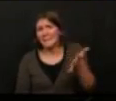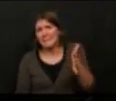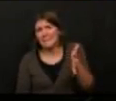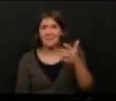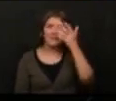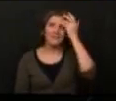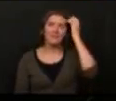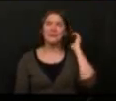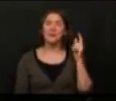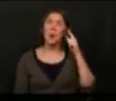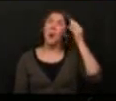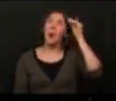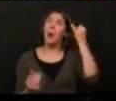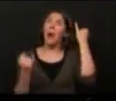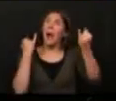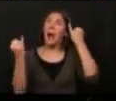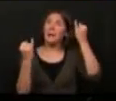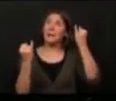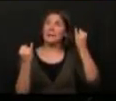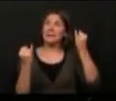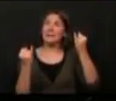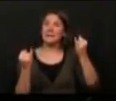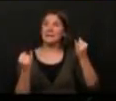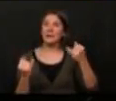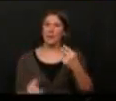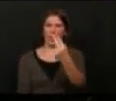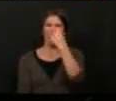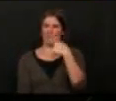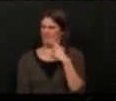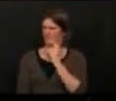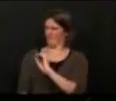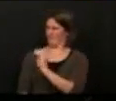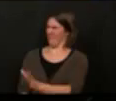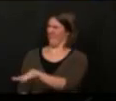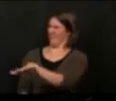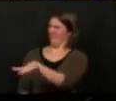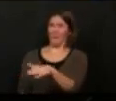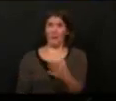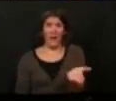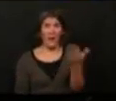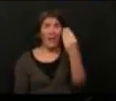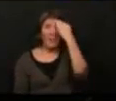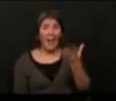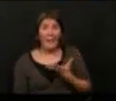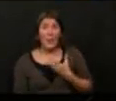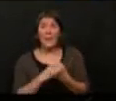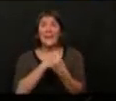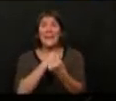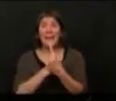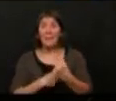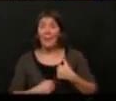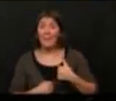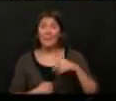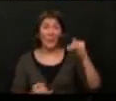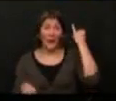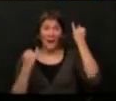maybe those of us who are sitting up here doing our best can't see, I would invite that in my inbox. You know, I think